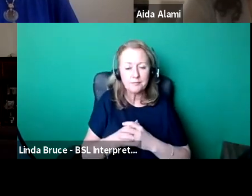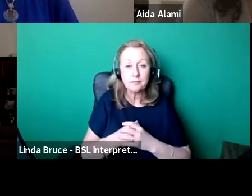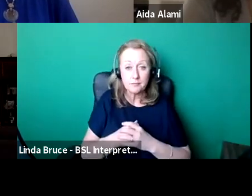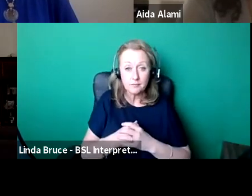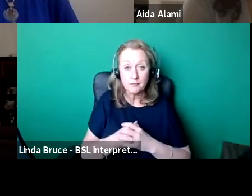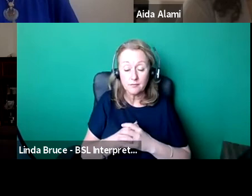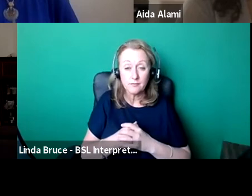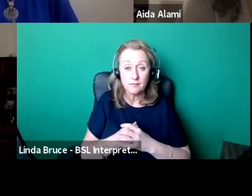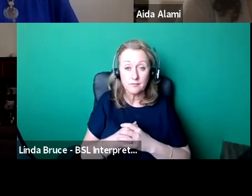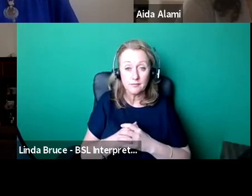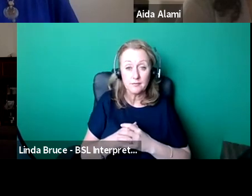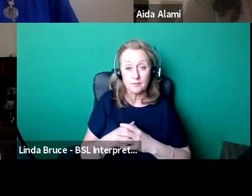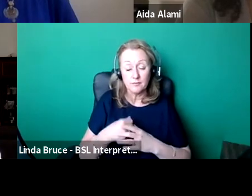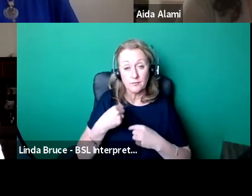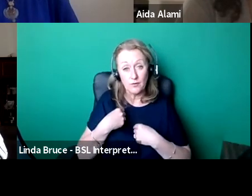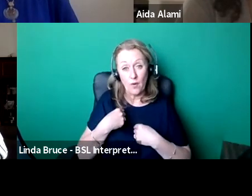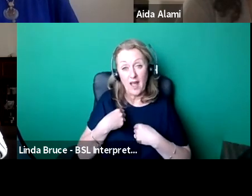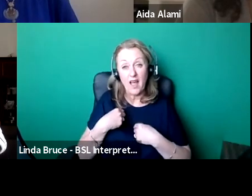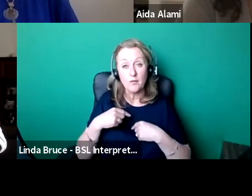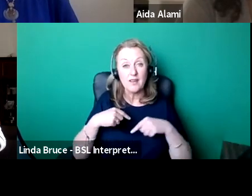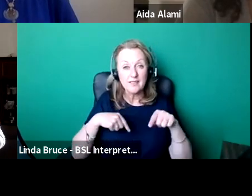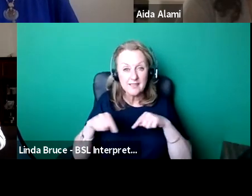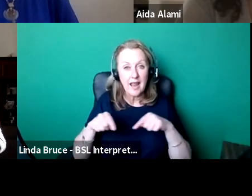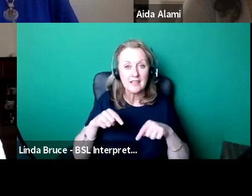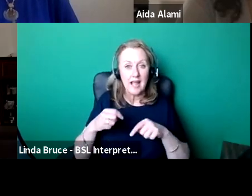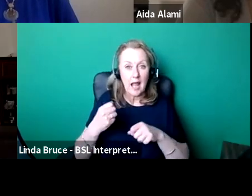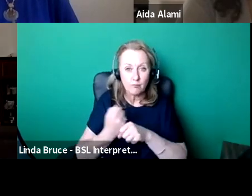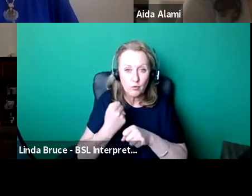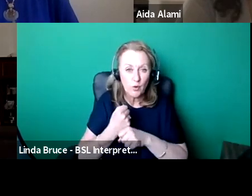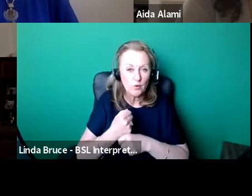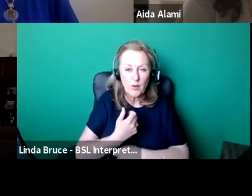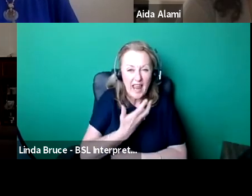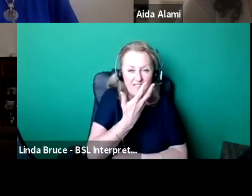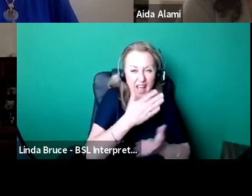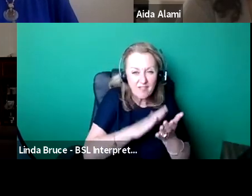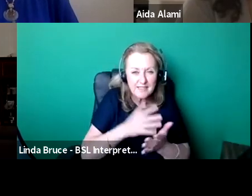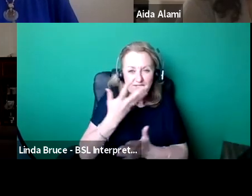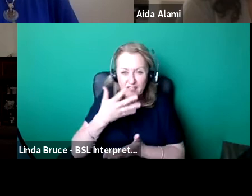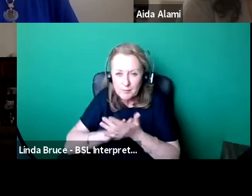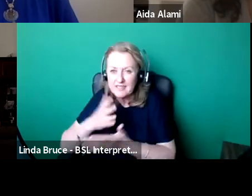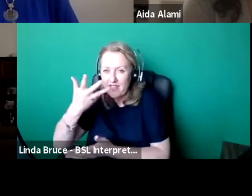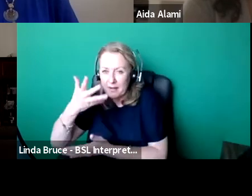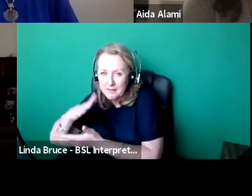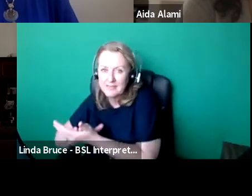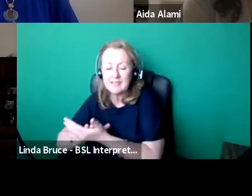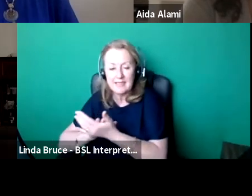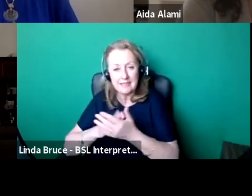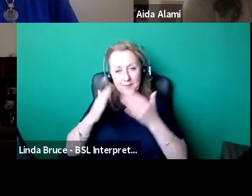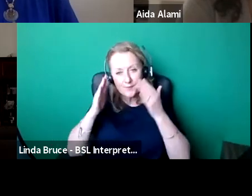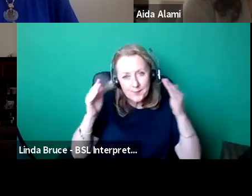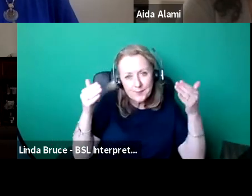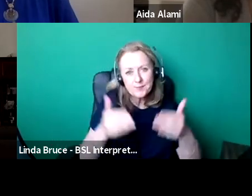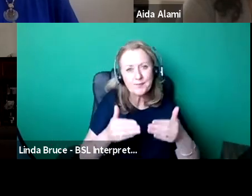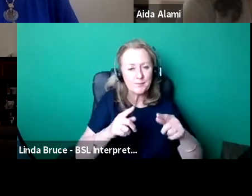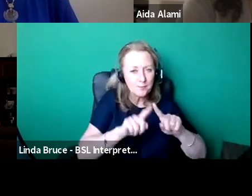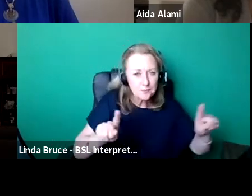I worked as a director and producer for the series. It's a mini series, it's like 5 minutes each, focusing on different music genres